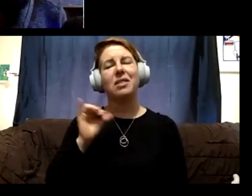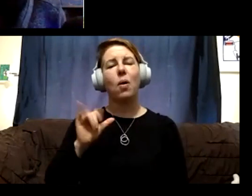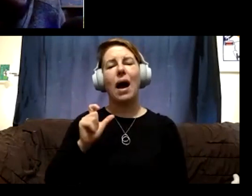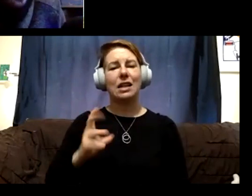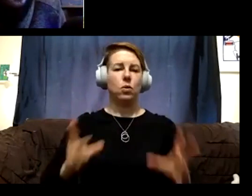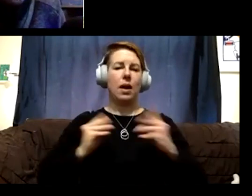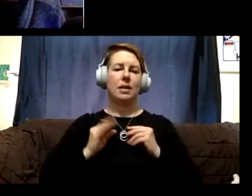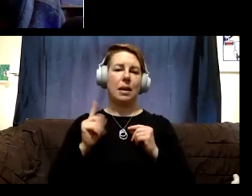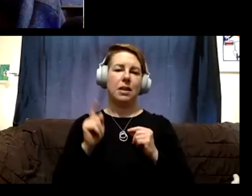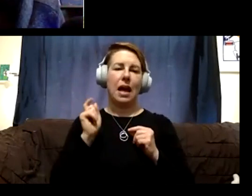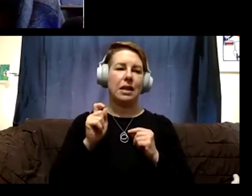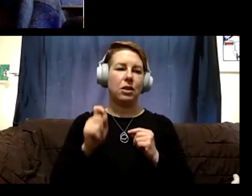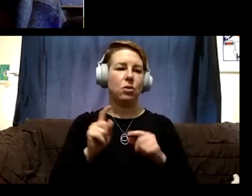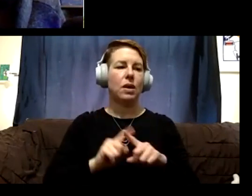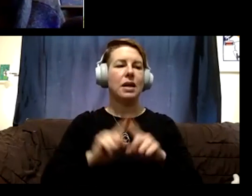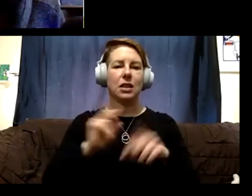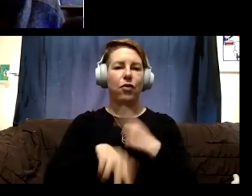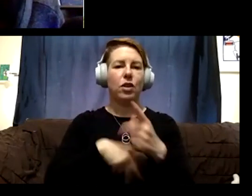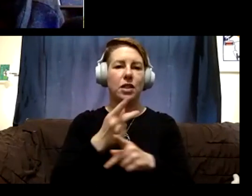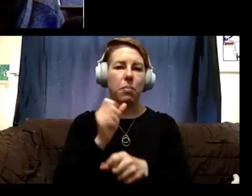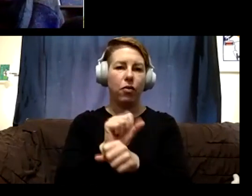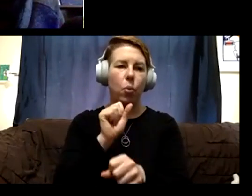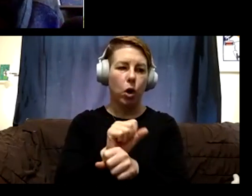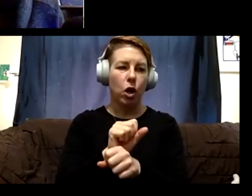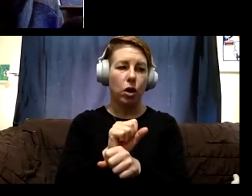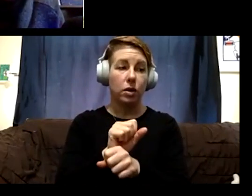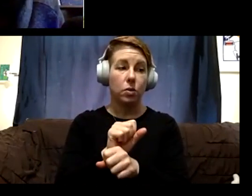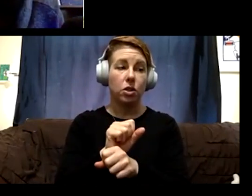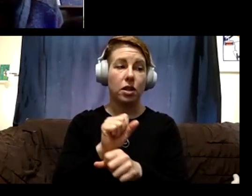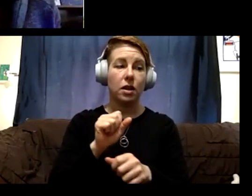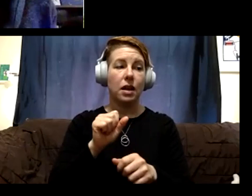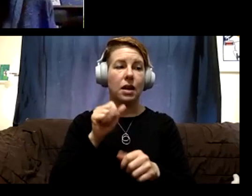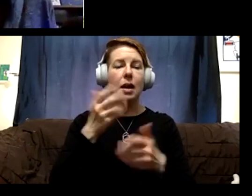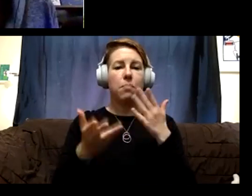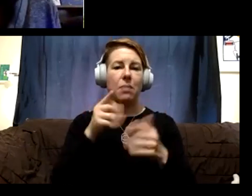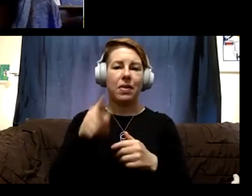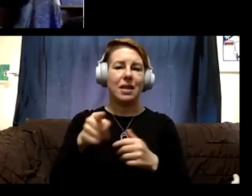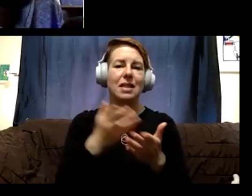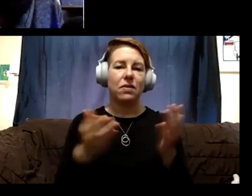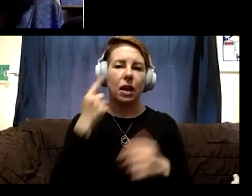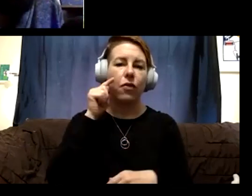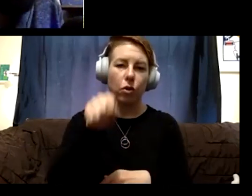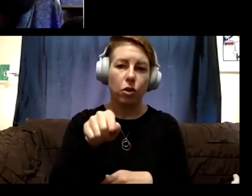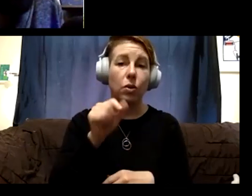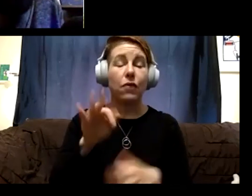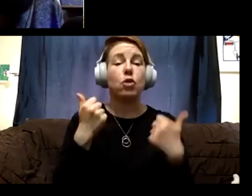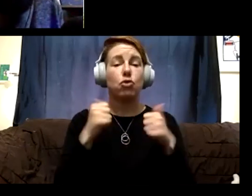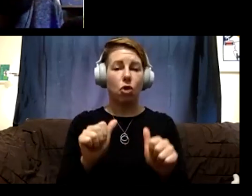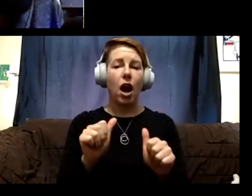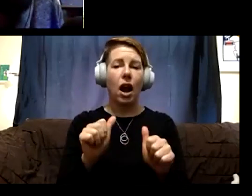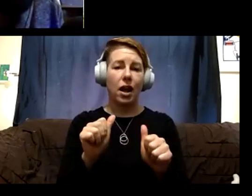a different line of work. Like, that's, you know, you're maybe this isn't the thing for you, right? Like, if you're trying to, you